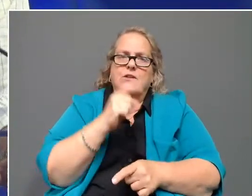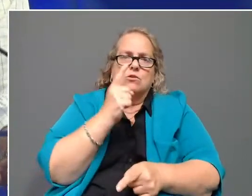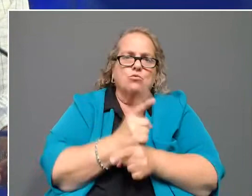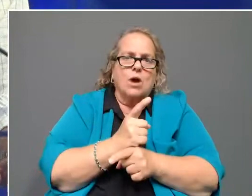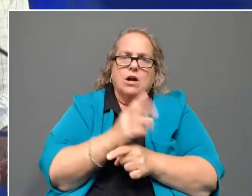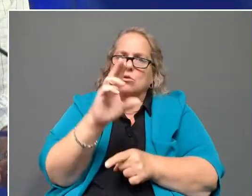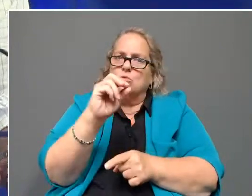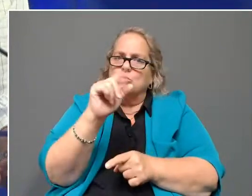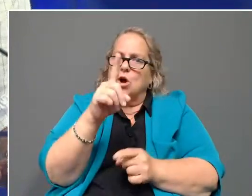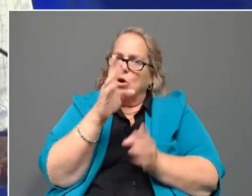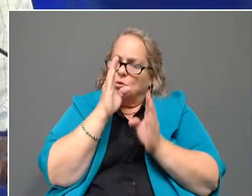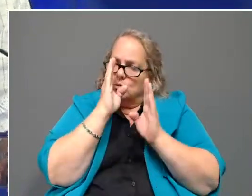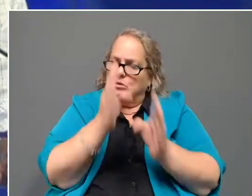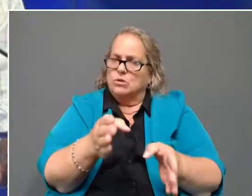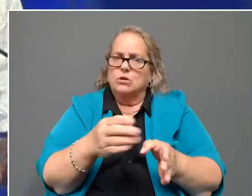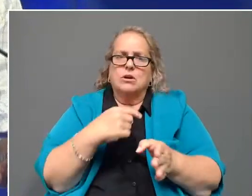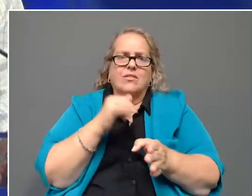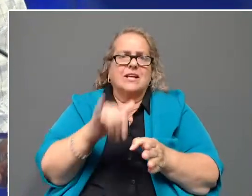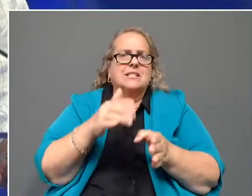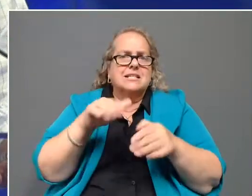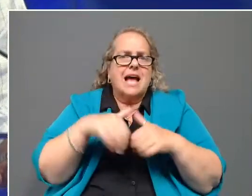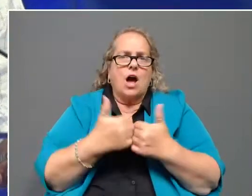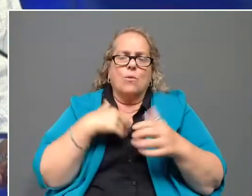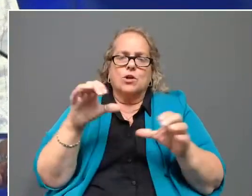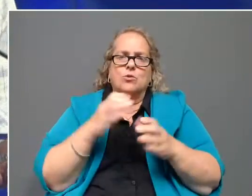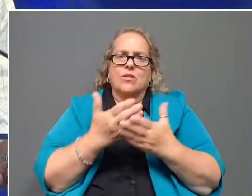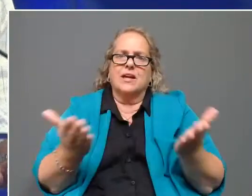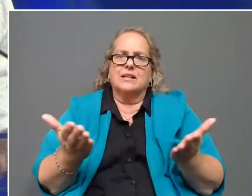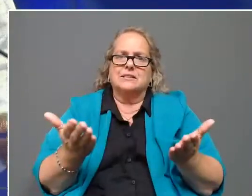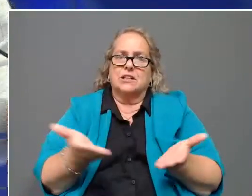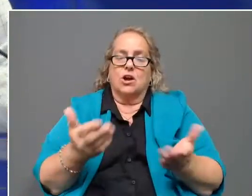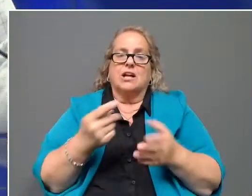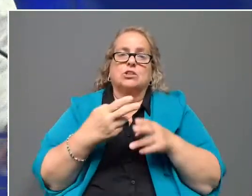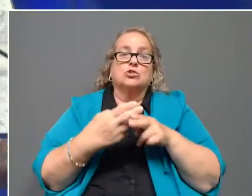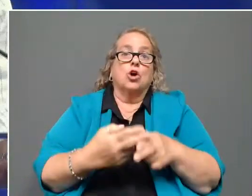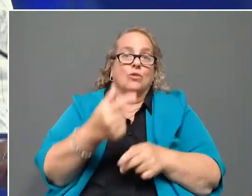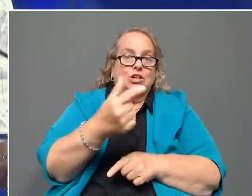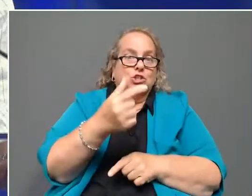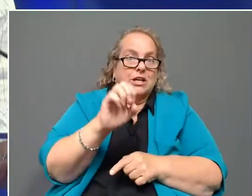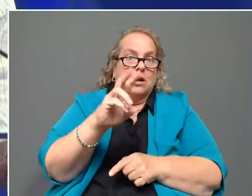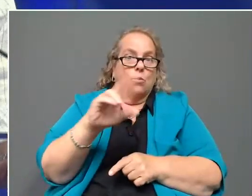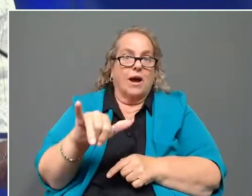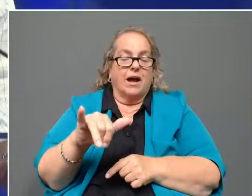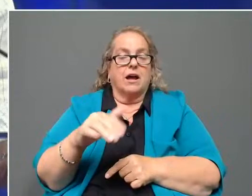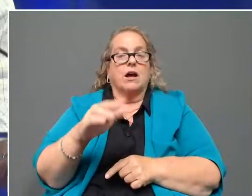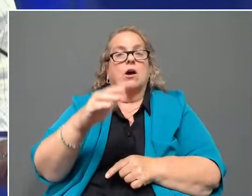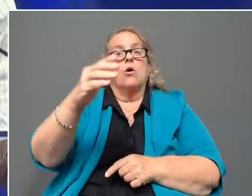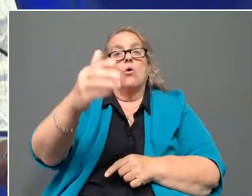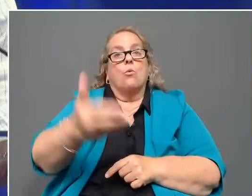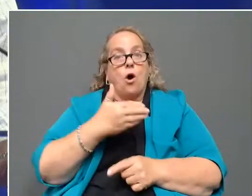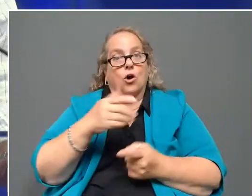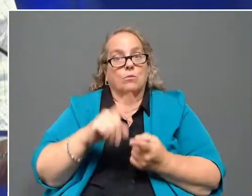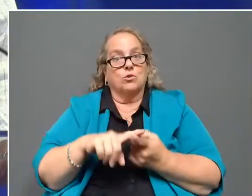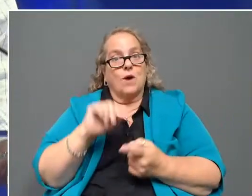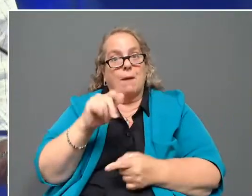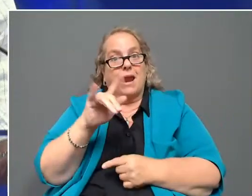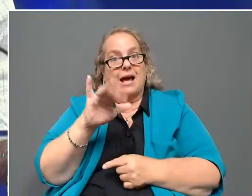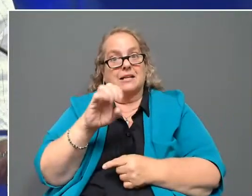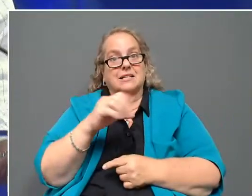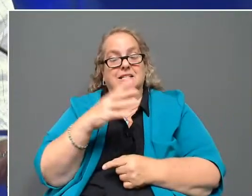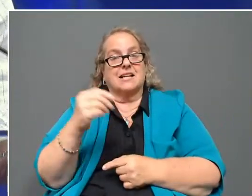do things here, and this is what we call the GE way. Welcome to Appliances, and I'll leave you with Dave